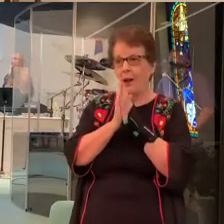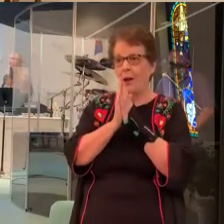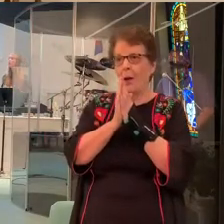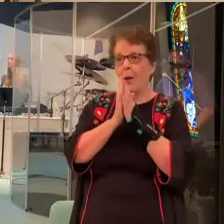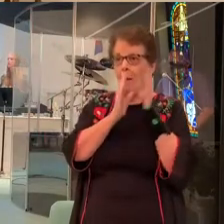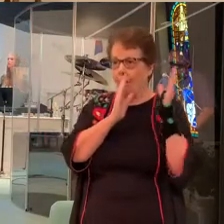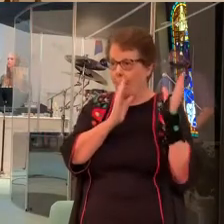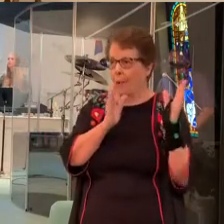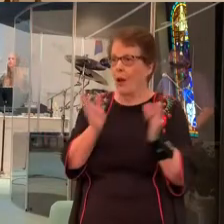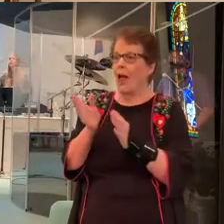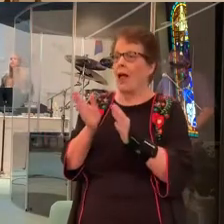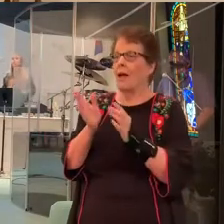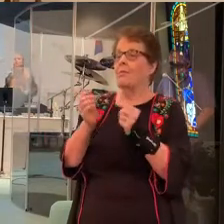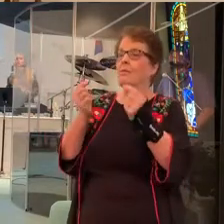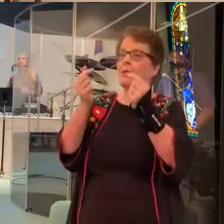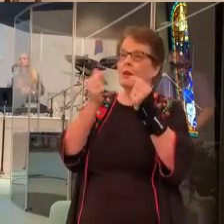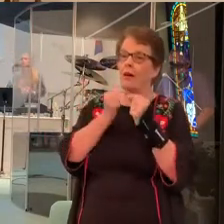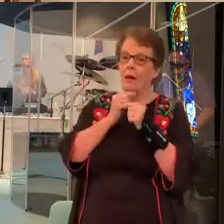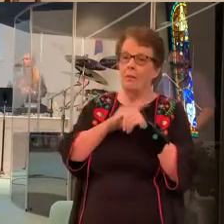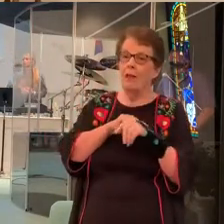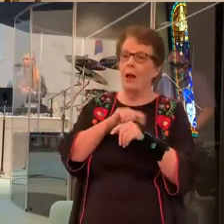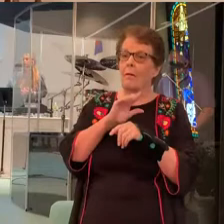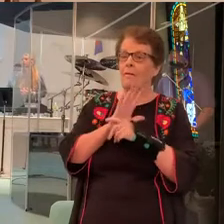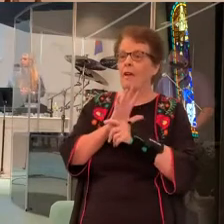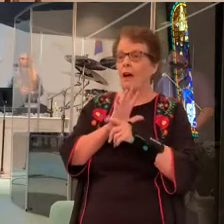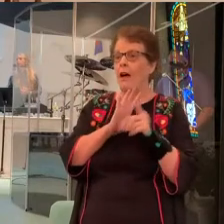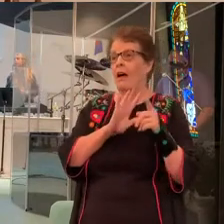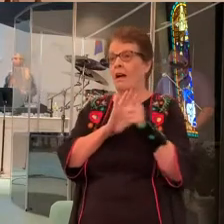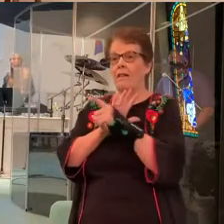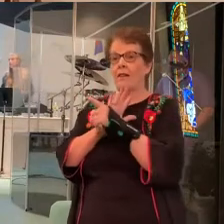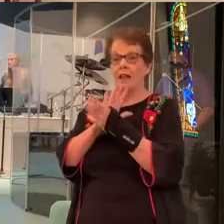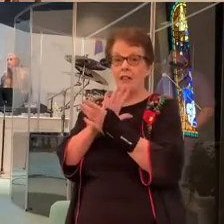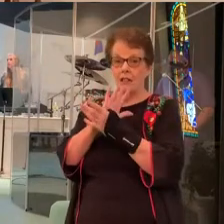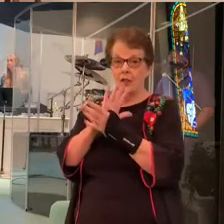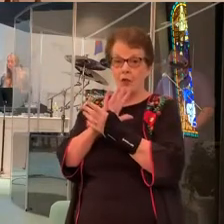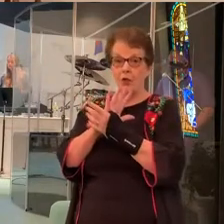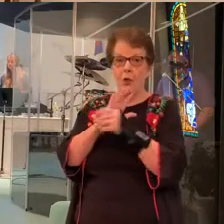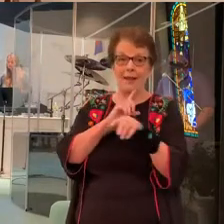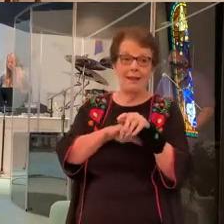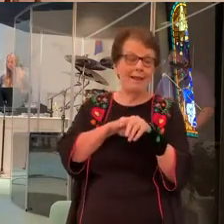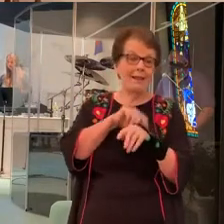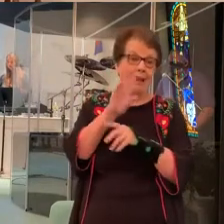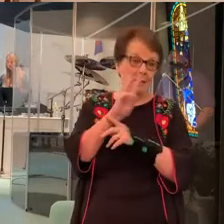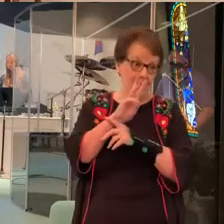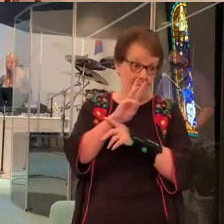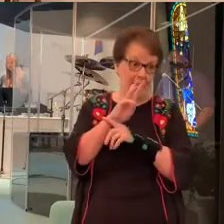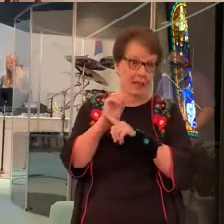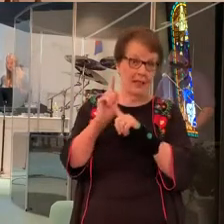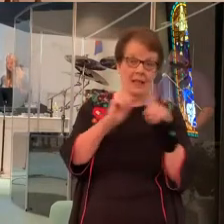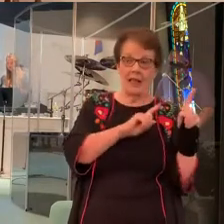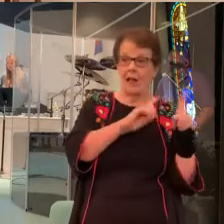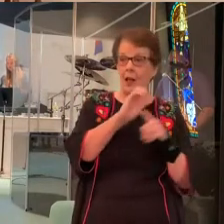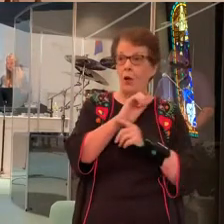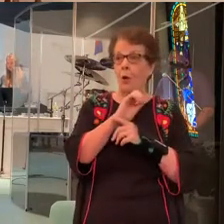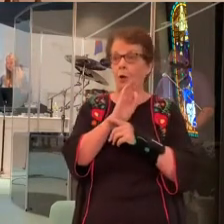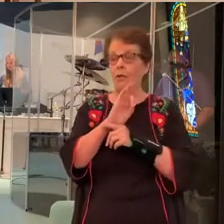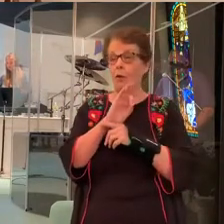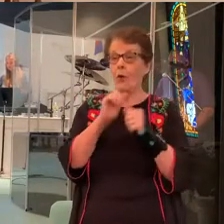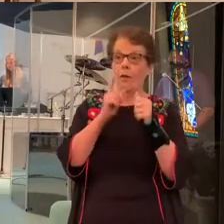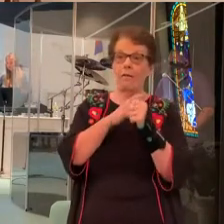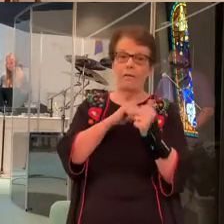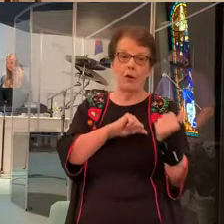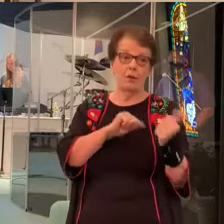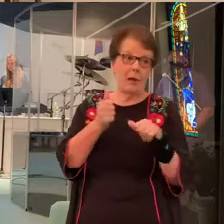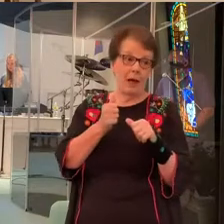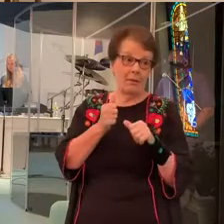time there, and then at 6 we'll get started at Old Fort First Baptist. We're sponsoring this event with Old Fort First and with